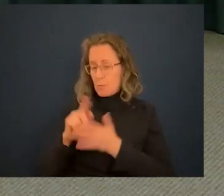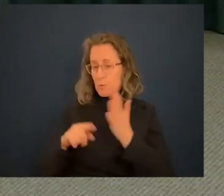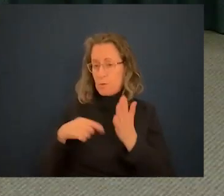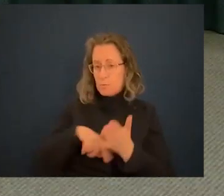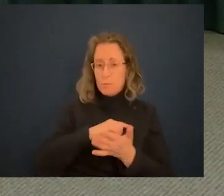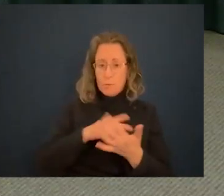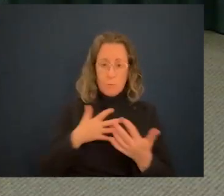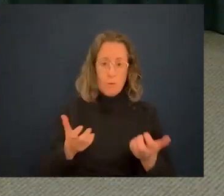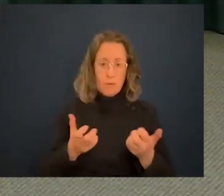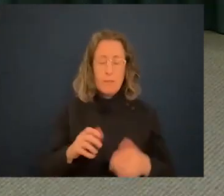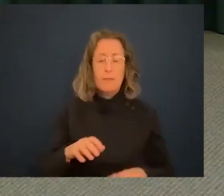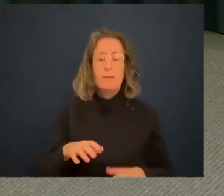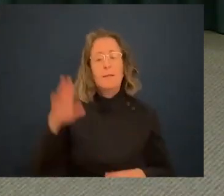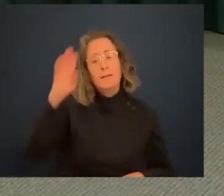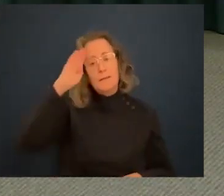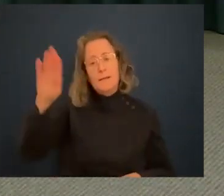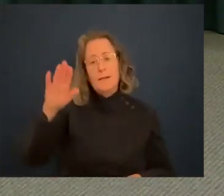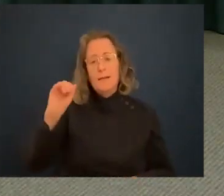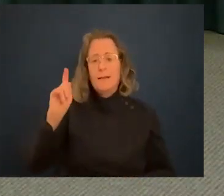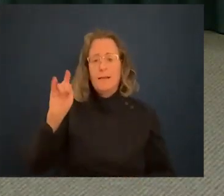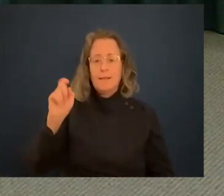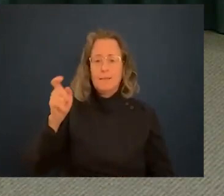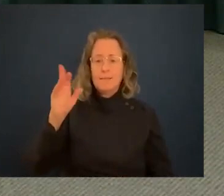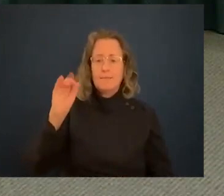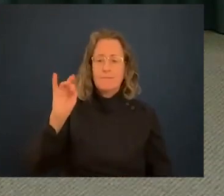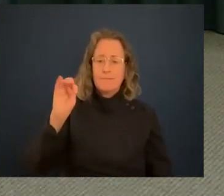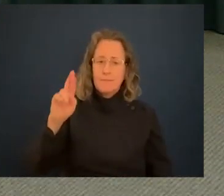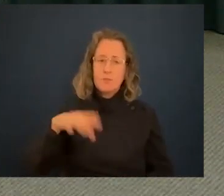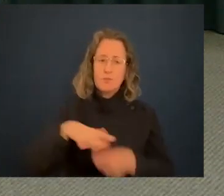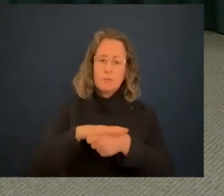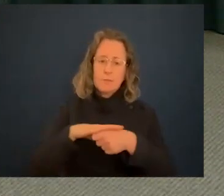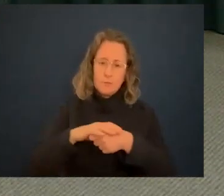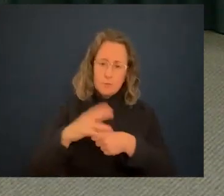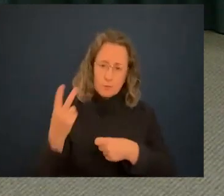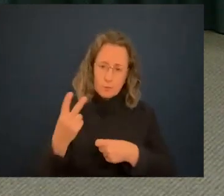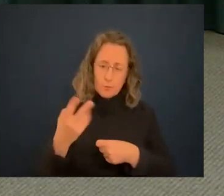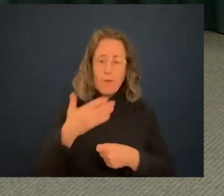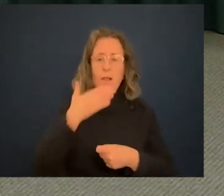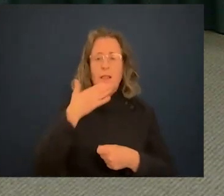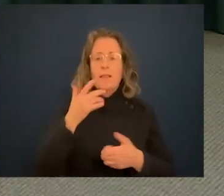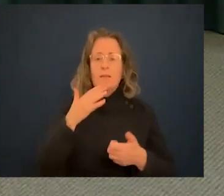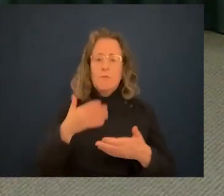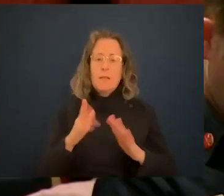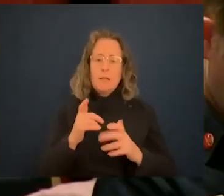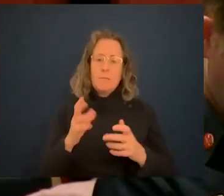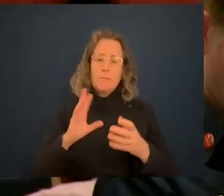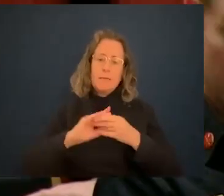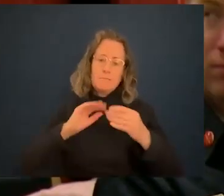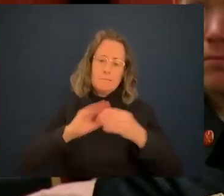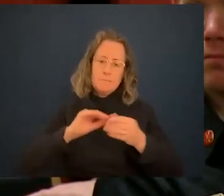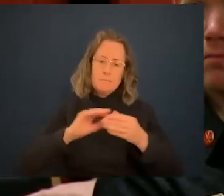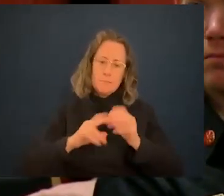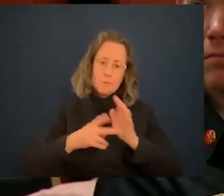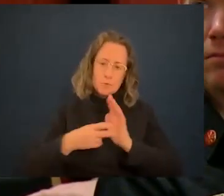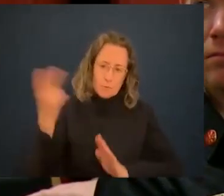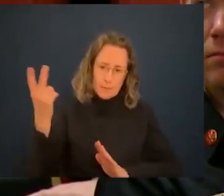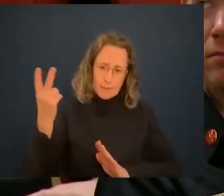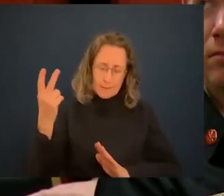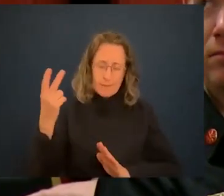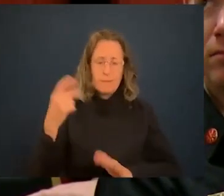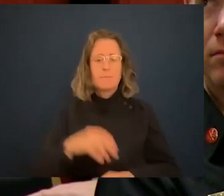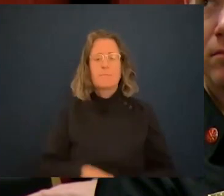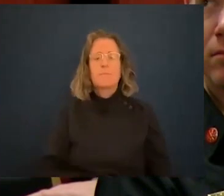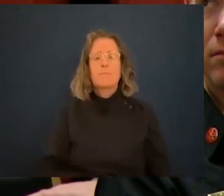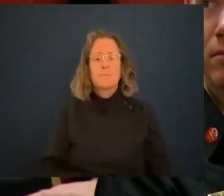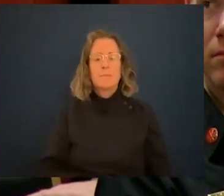hi Alex Fisher District Two again thank you for letting me speak twice from the community um I'm